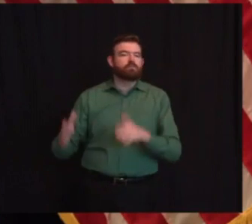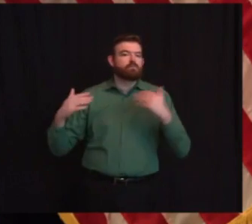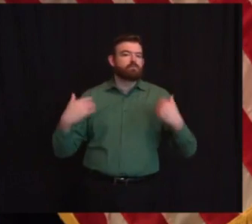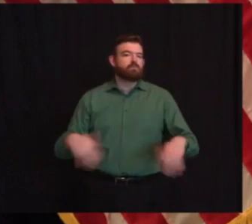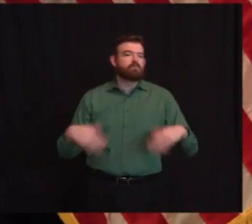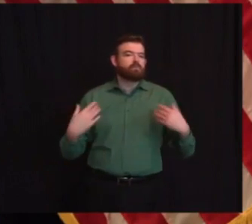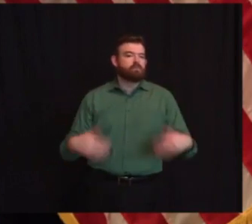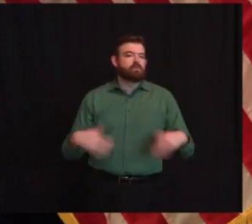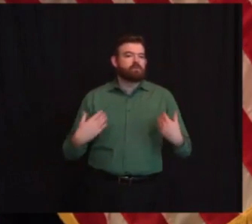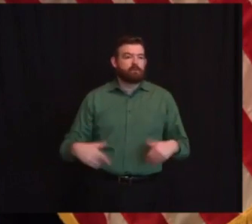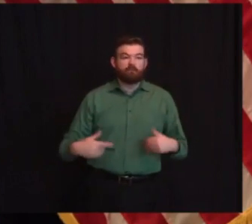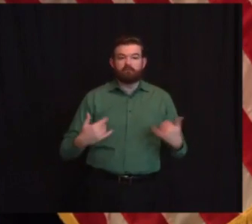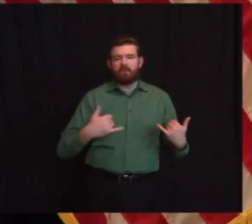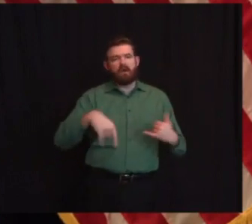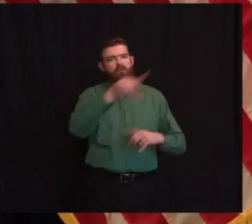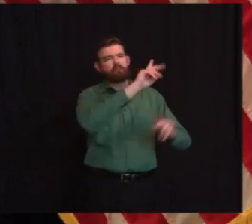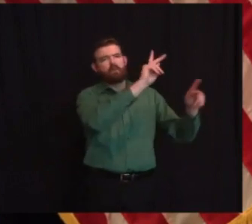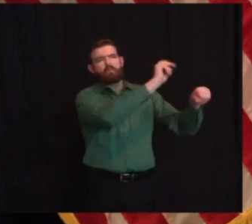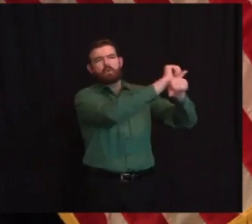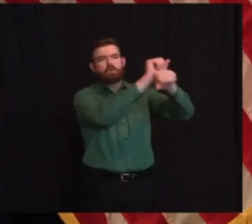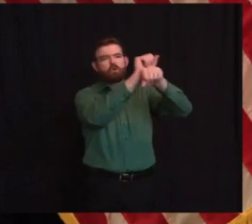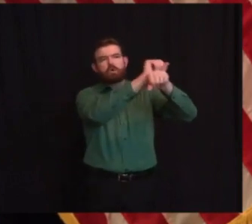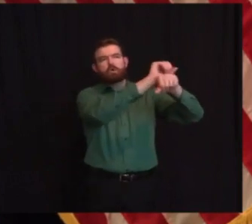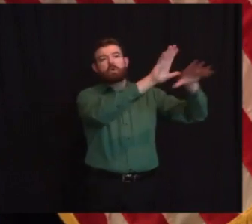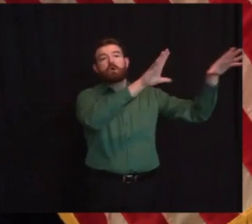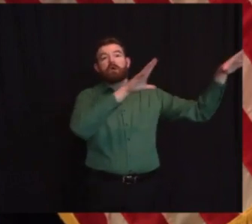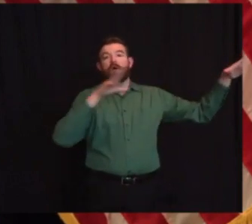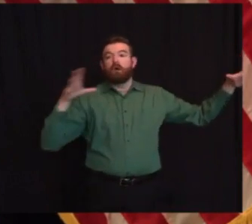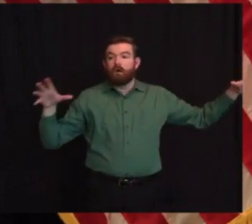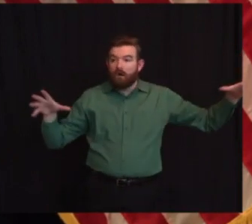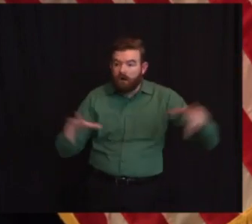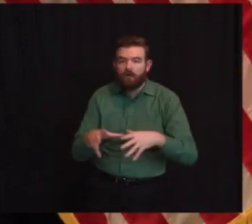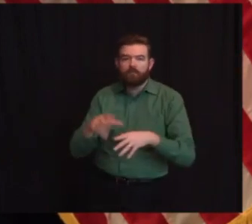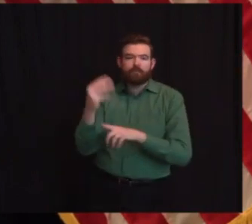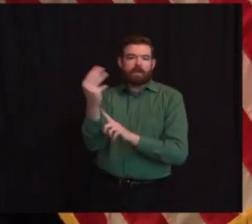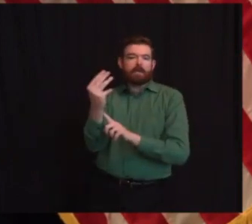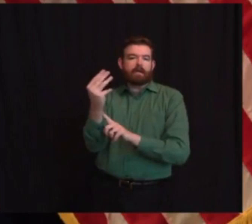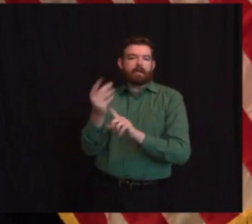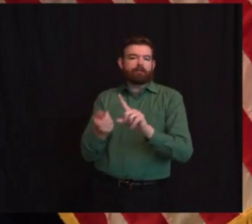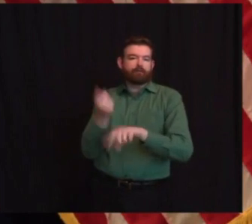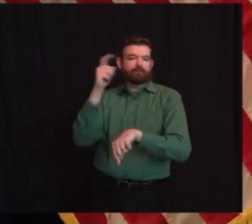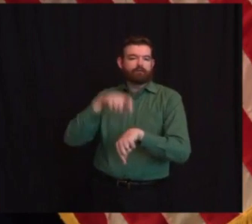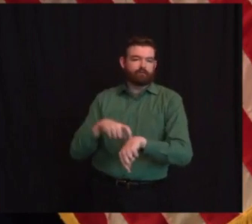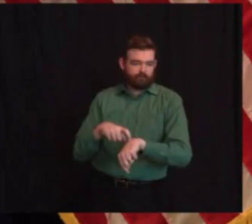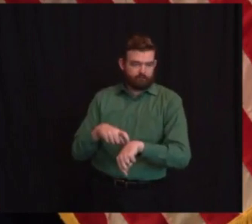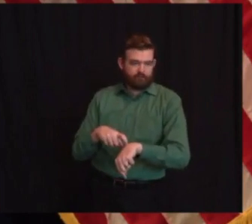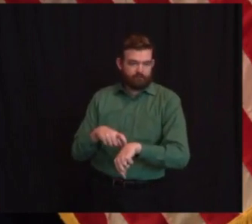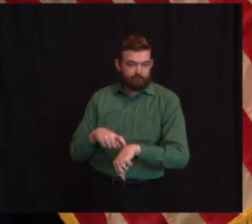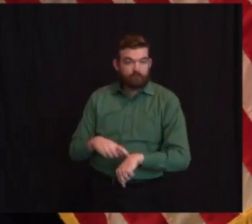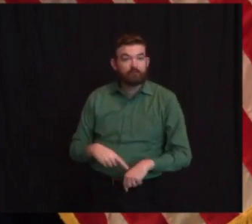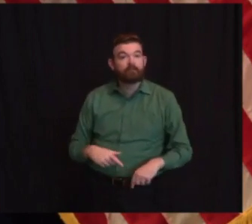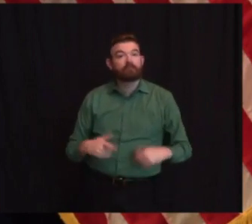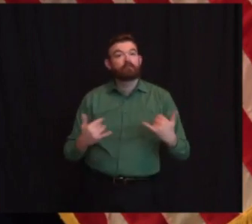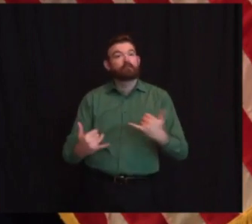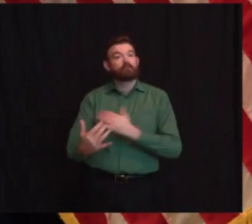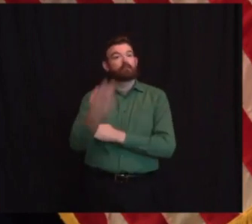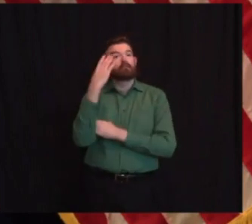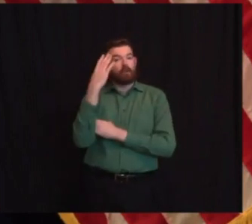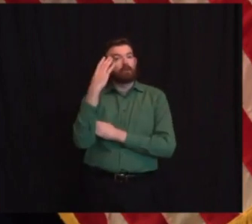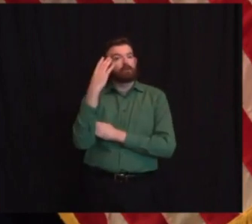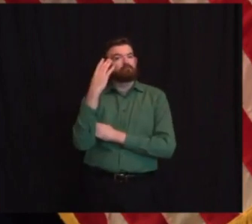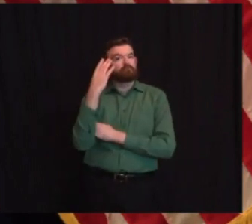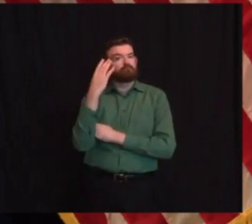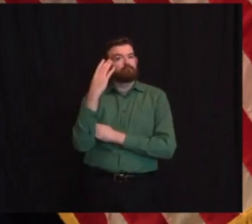we, in fact, announced that august group. Secondly, we had a very good call this morning with a range of